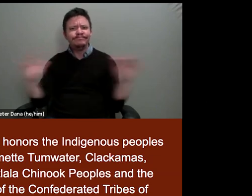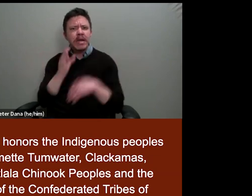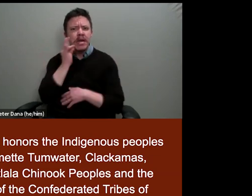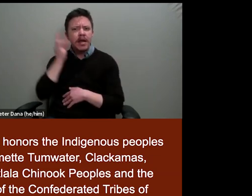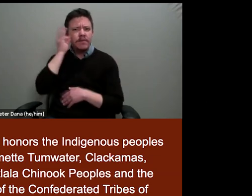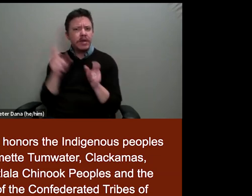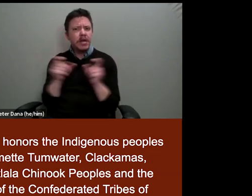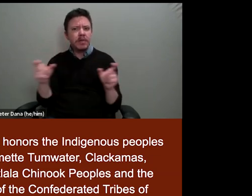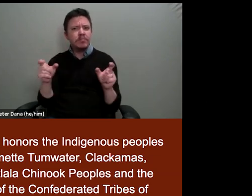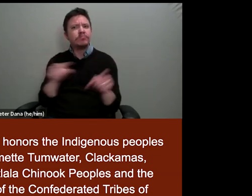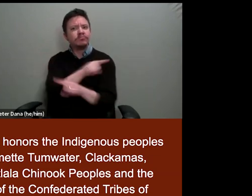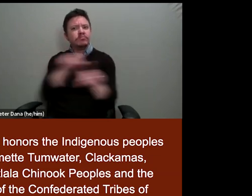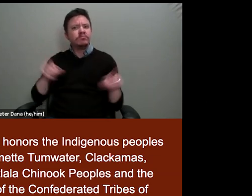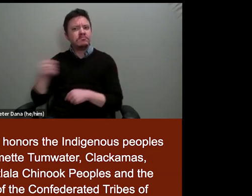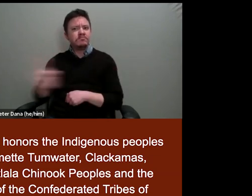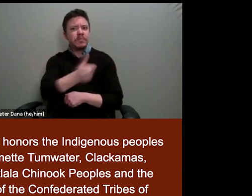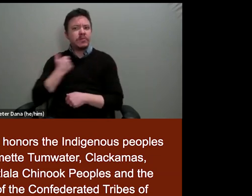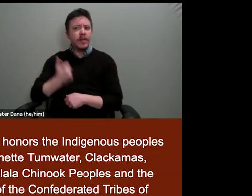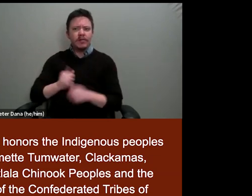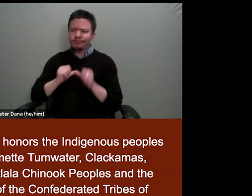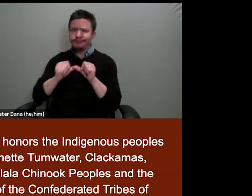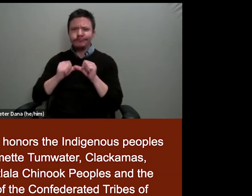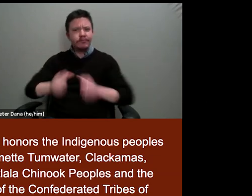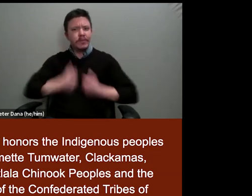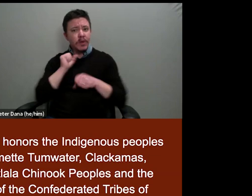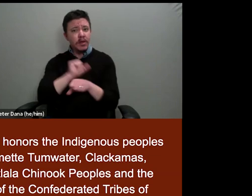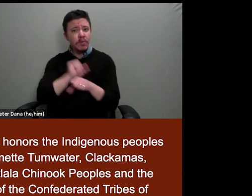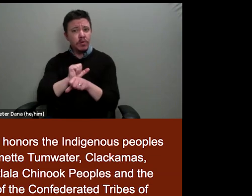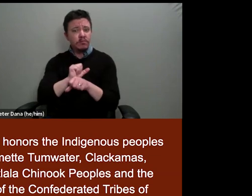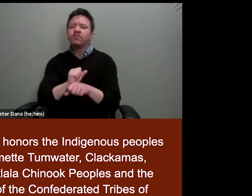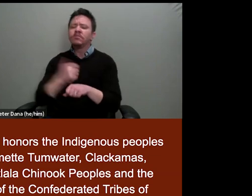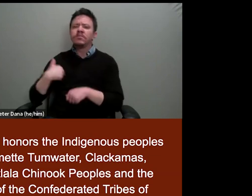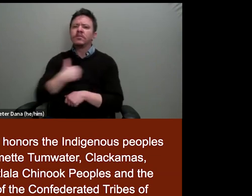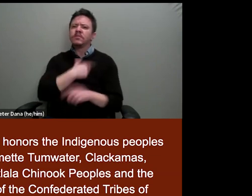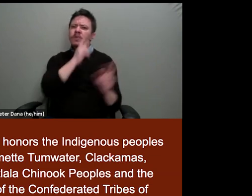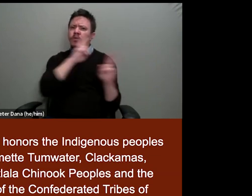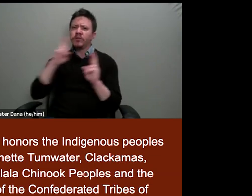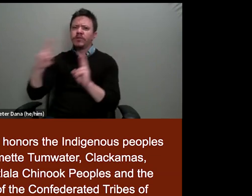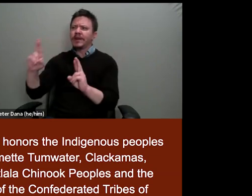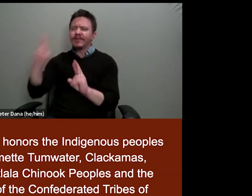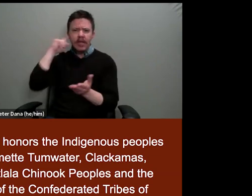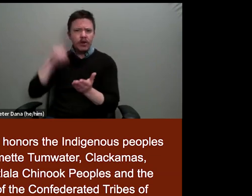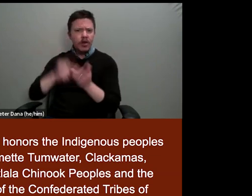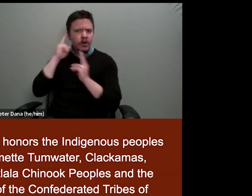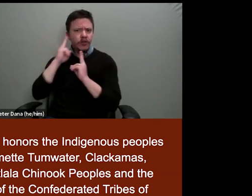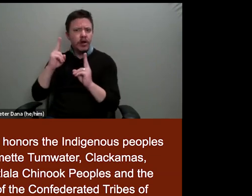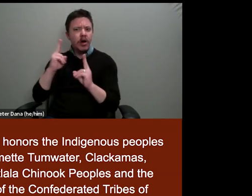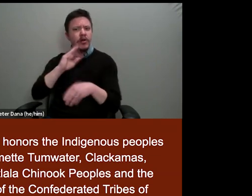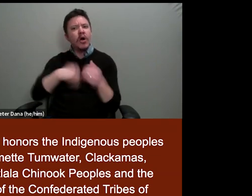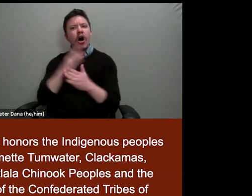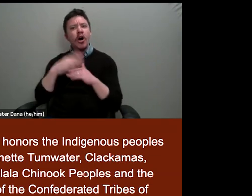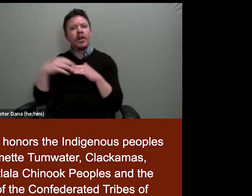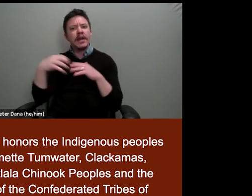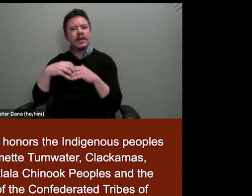who continue to live and work here. We respectfully acknowledge and honor all indigenous communities